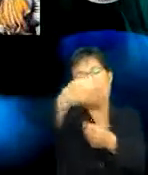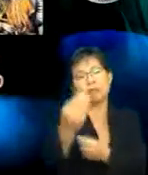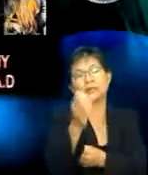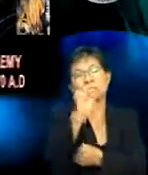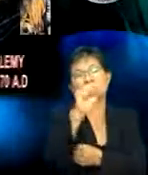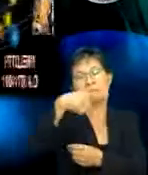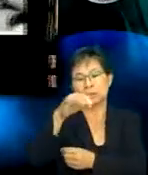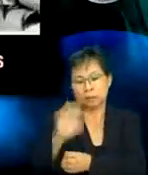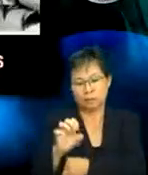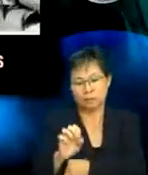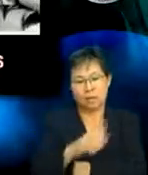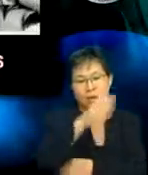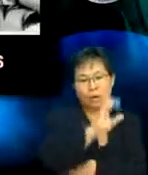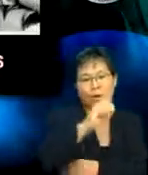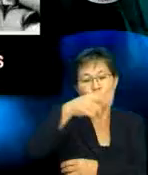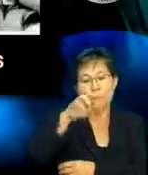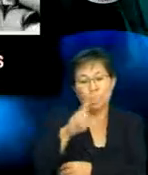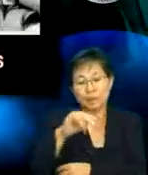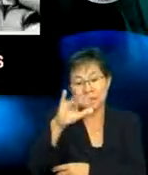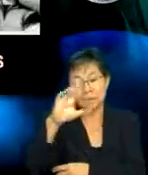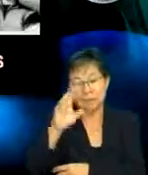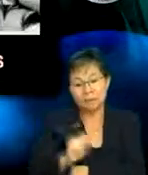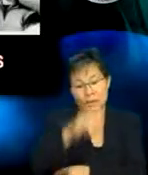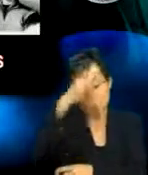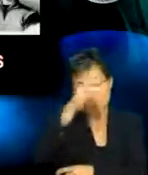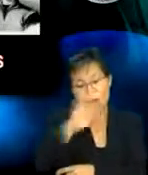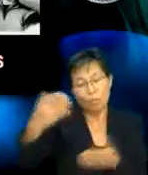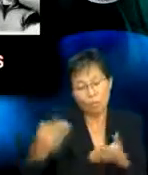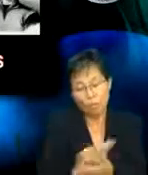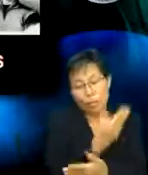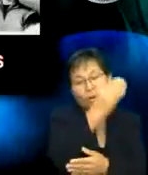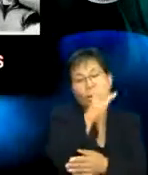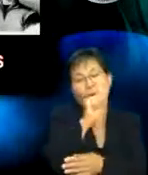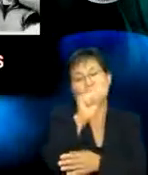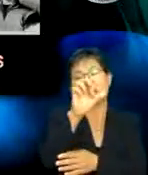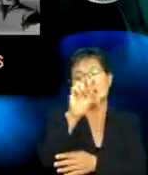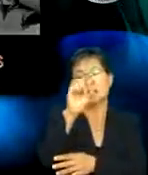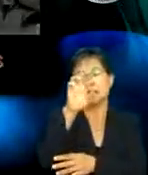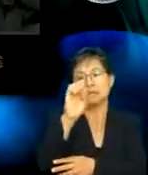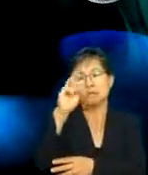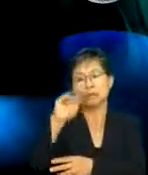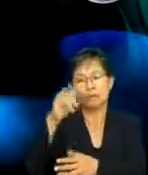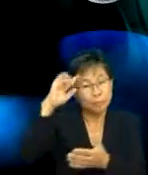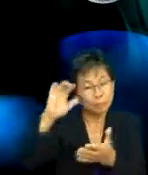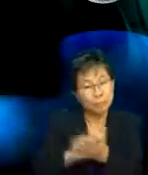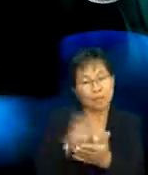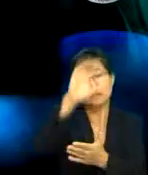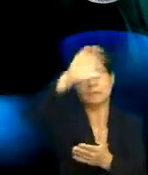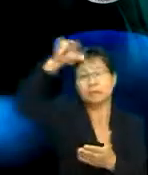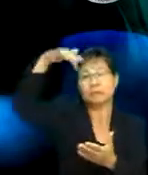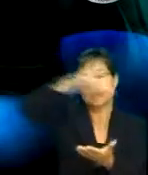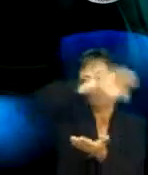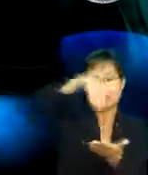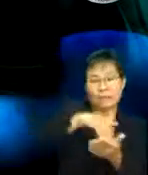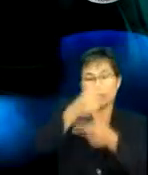space. Copernicus, the father of modern astronomy, believed that the sun was the center of the